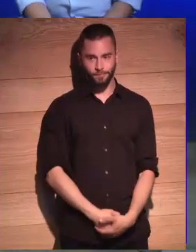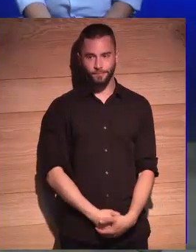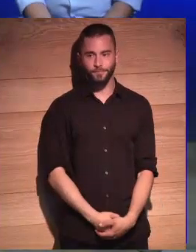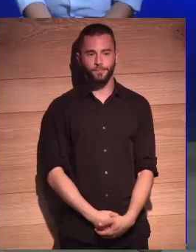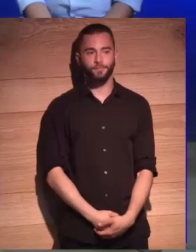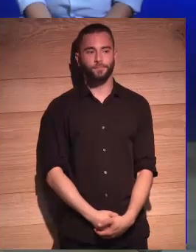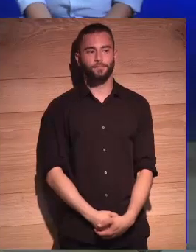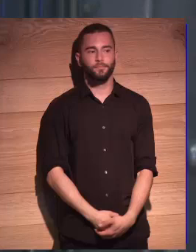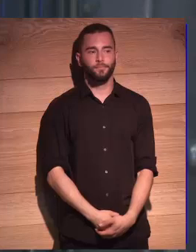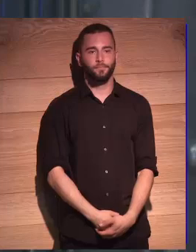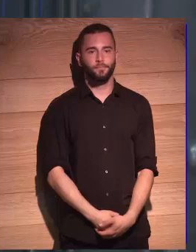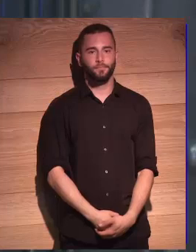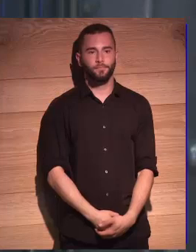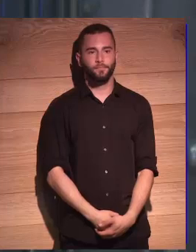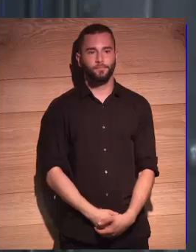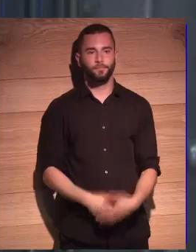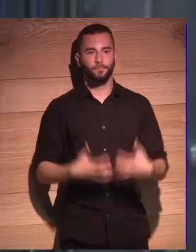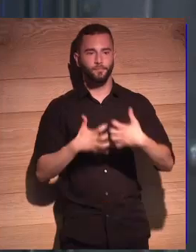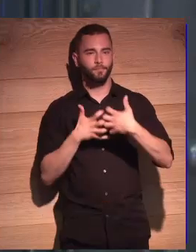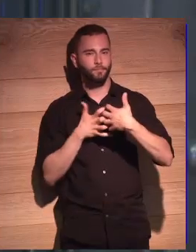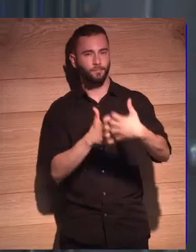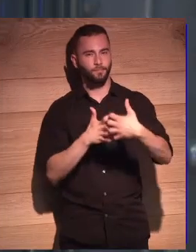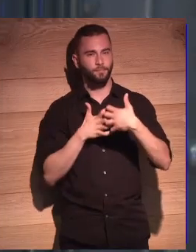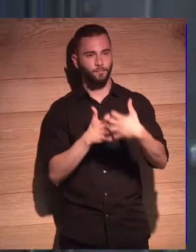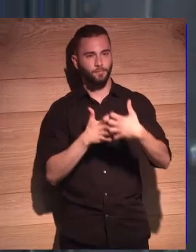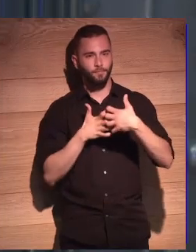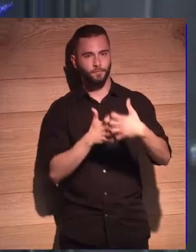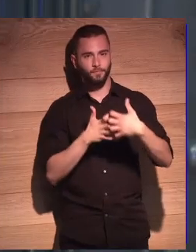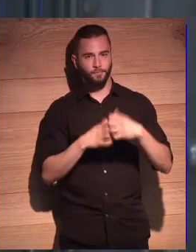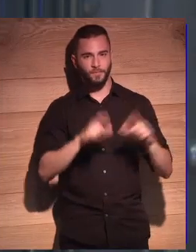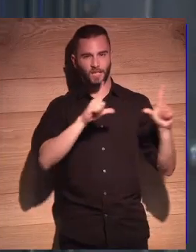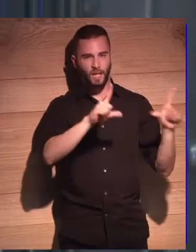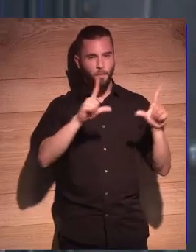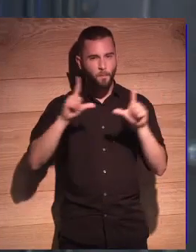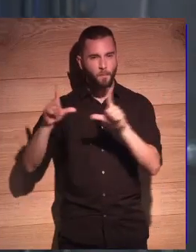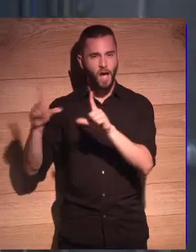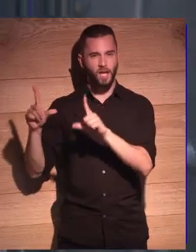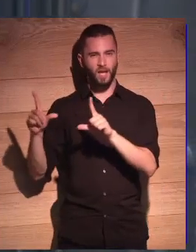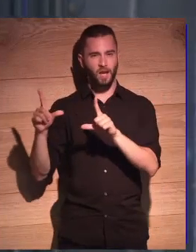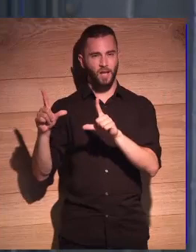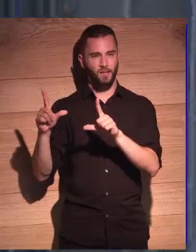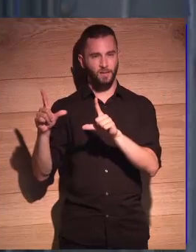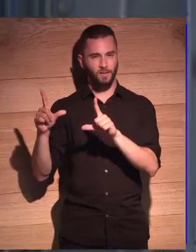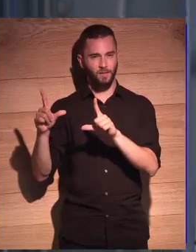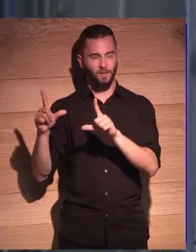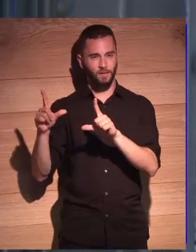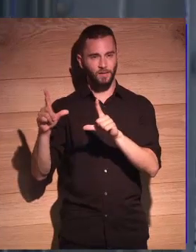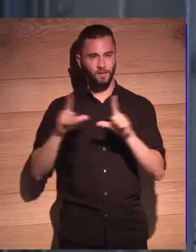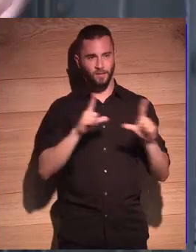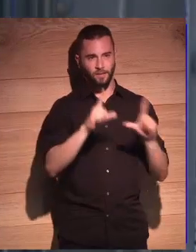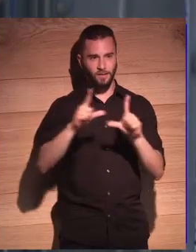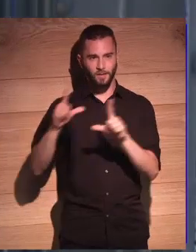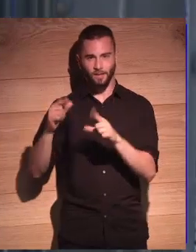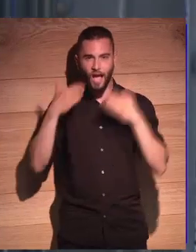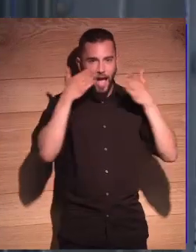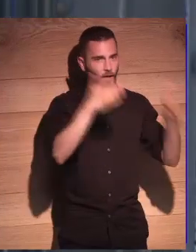¿Cómo podemos combatir la infoxicación que tenemos ahora? How can we fight infoxication, all these images that we are